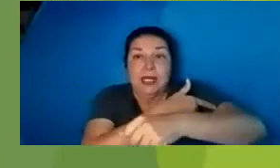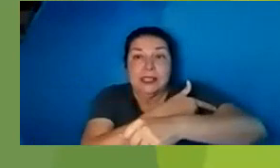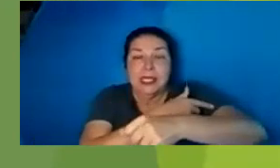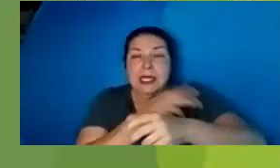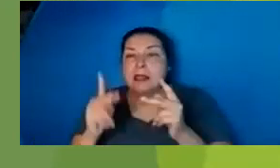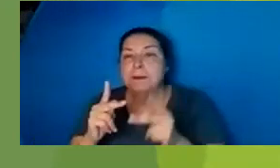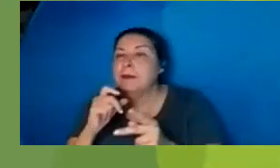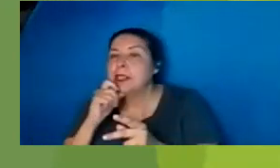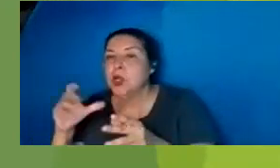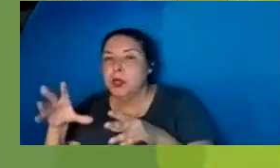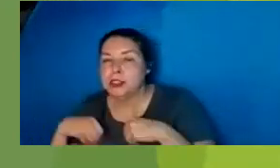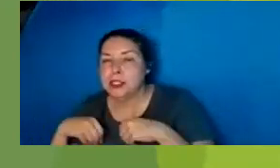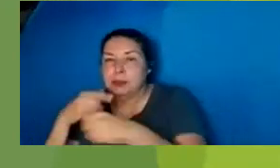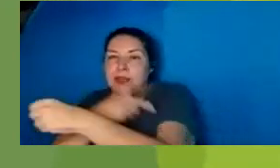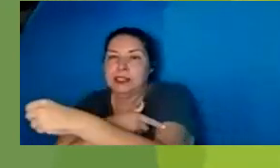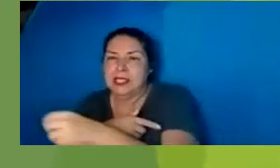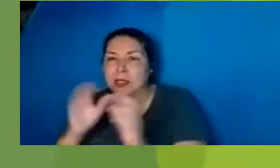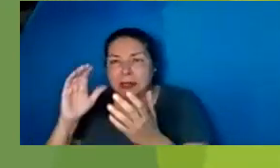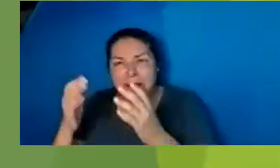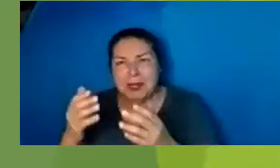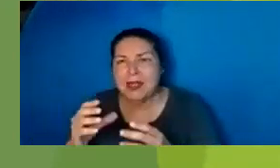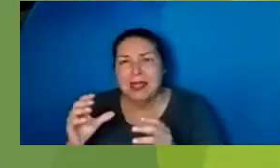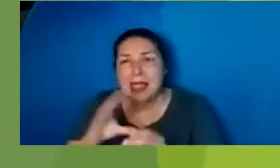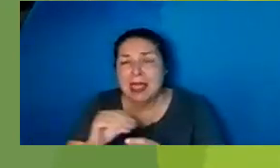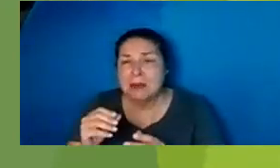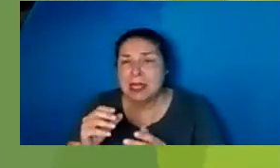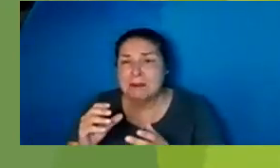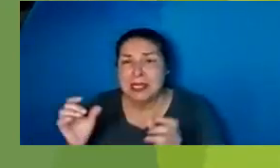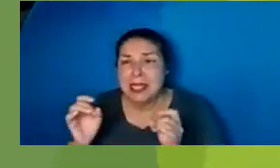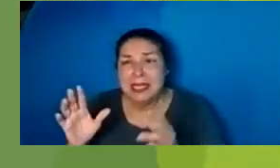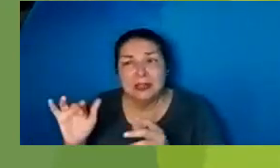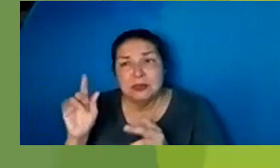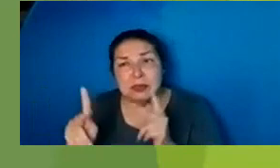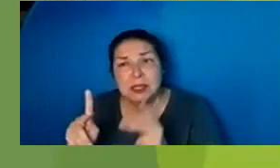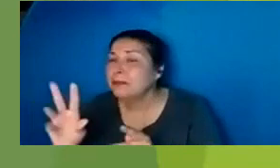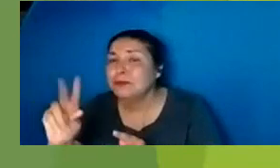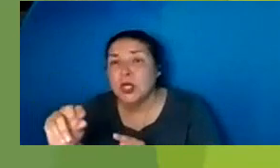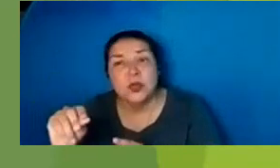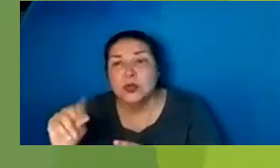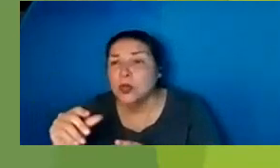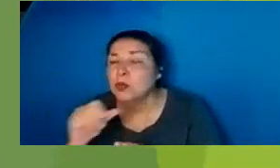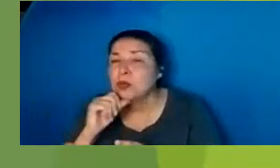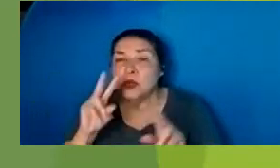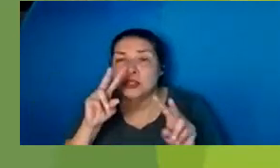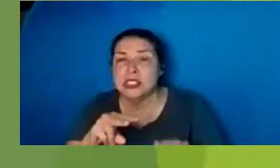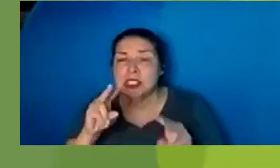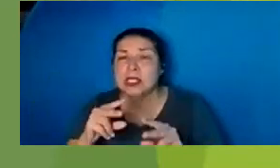we know whatever the law says, it speaks to those who are under the law. So every mouth,